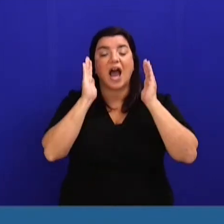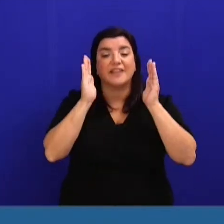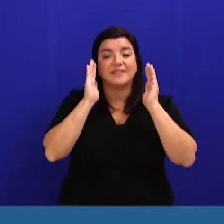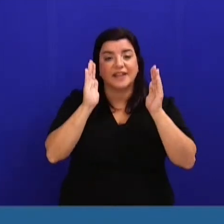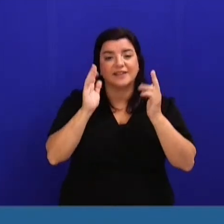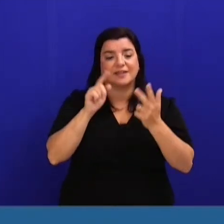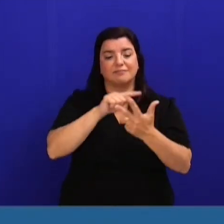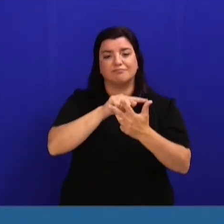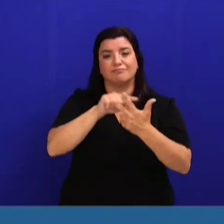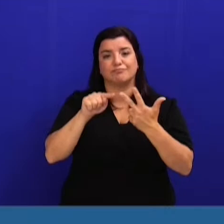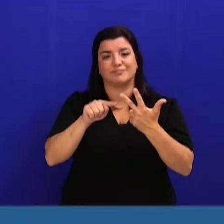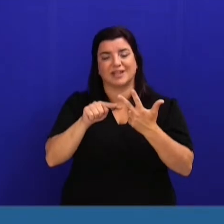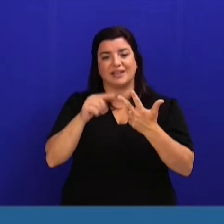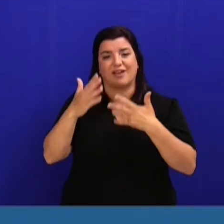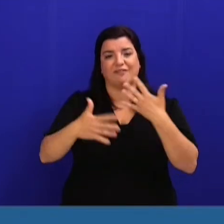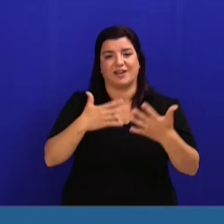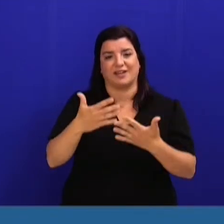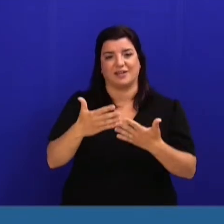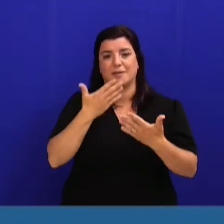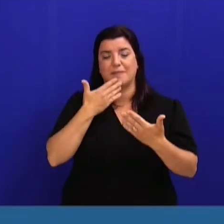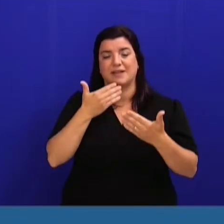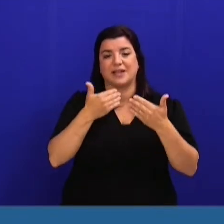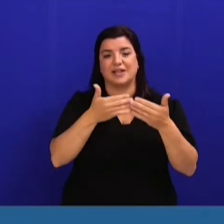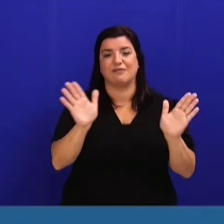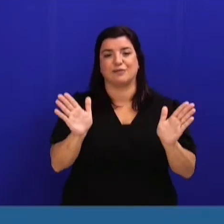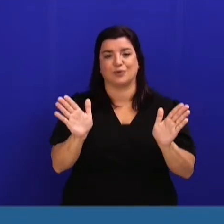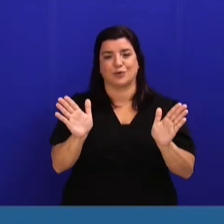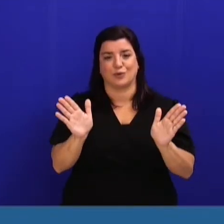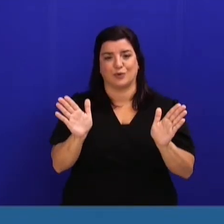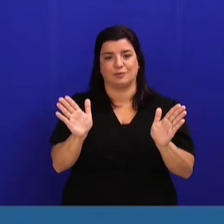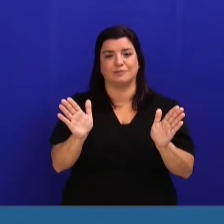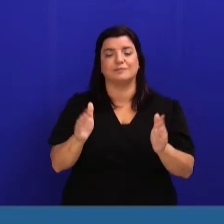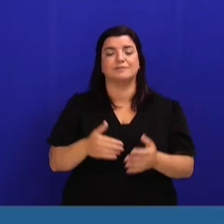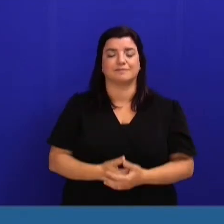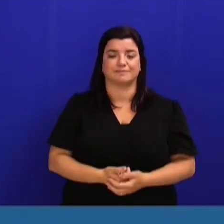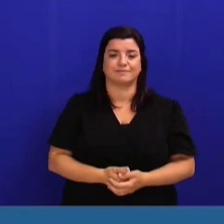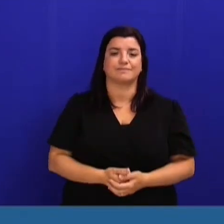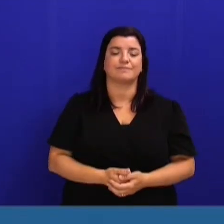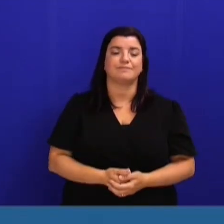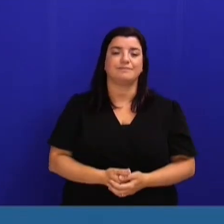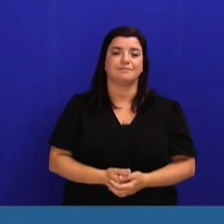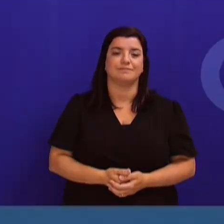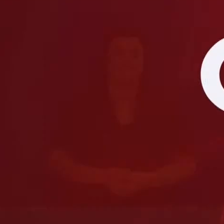waqt li aħna nkunu qegħdin niftħu wkoll dawn il-postijiet li kellna. Grazzi.